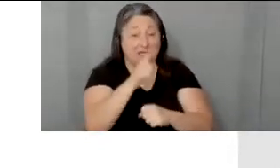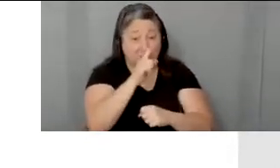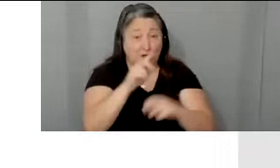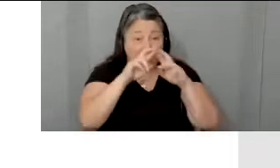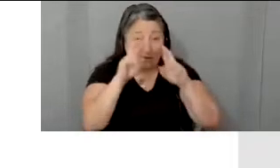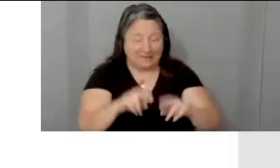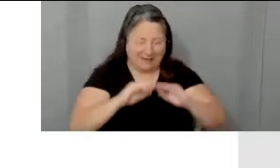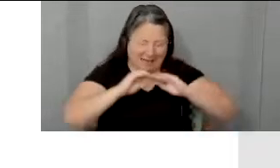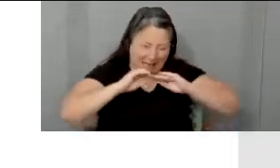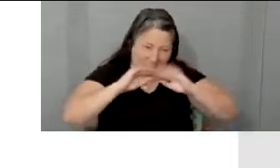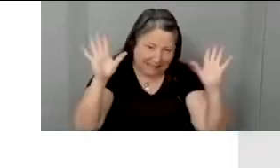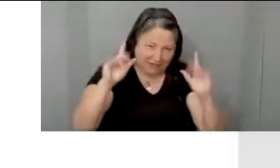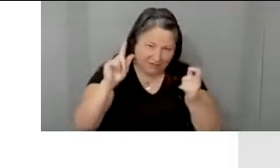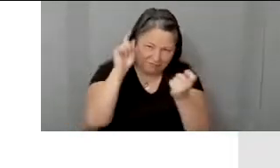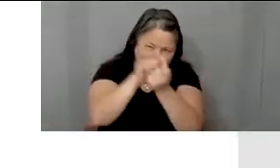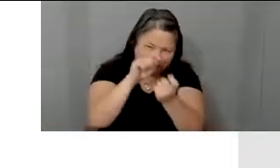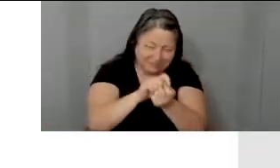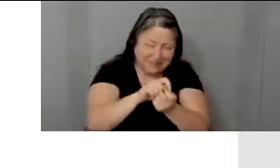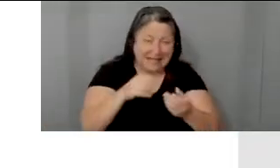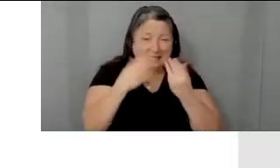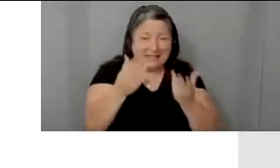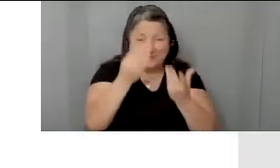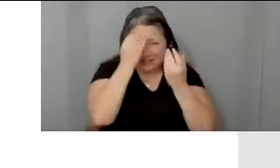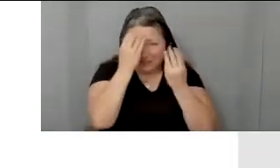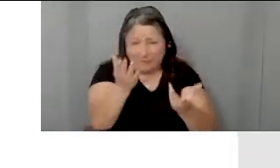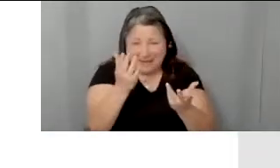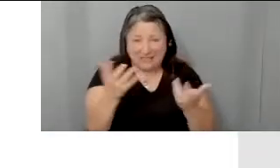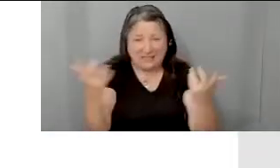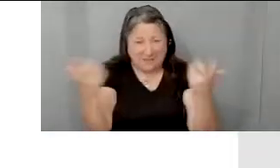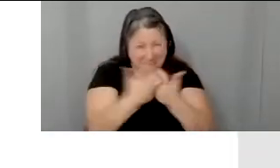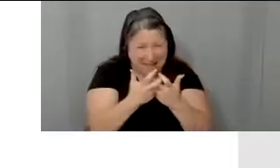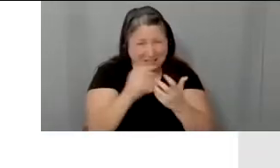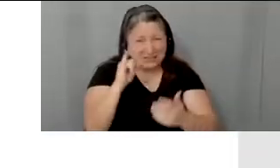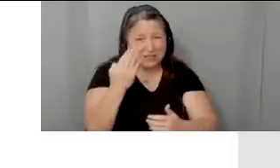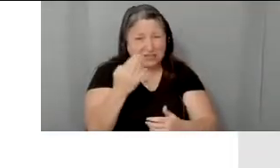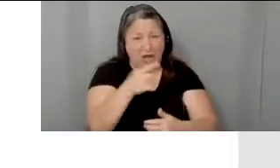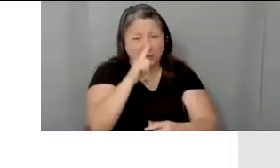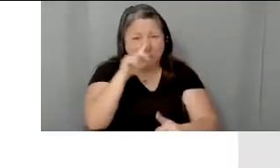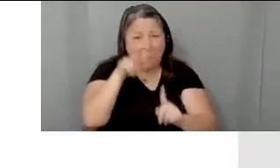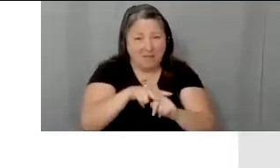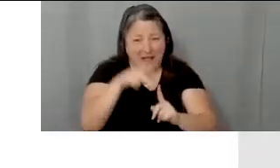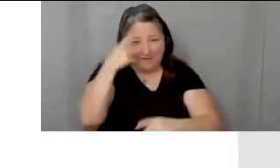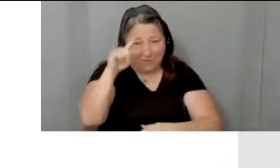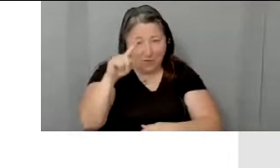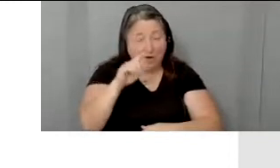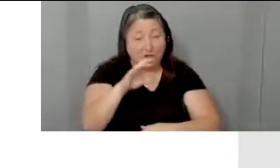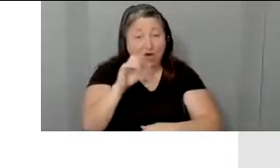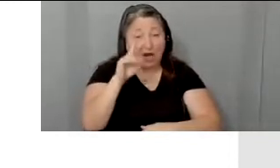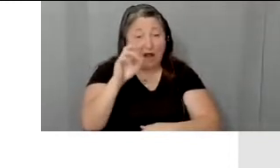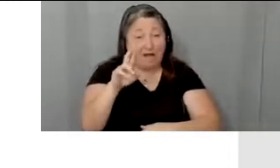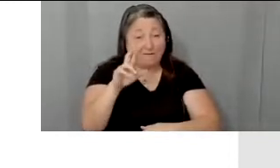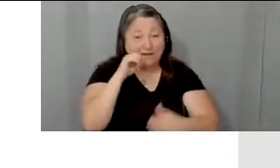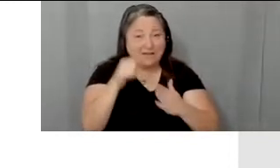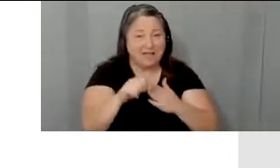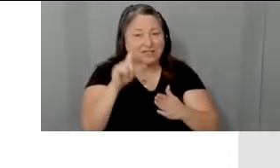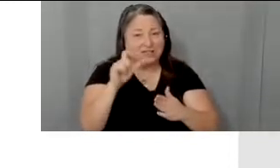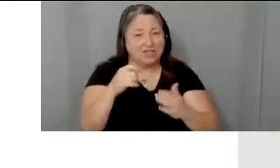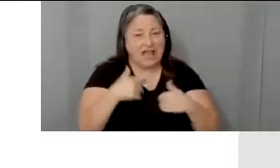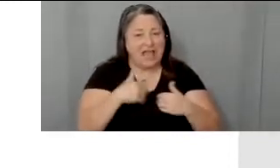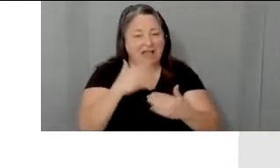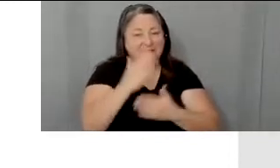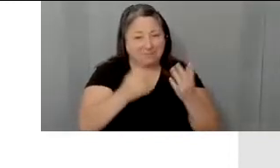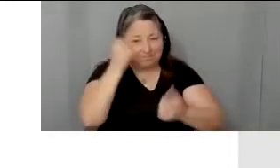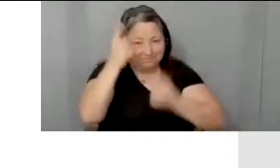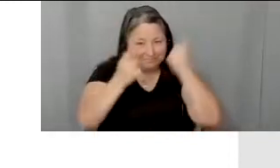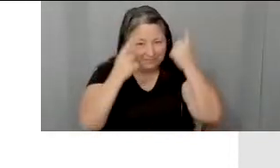and gives the information that is relevant to the job that you are applying for. Your cover letter should offer some insight into the person that